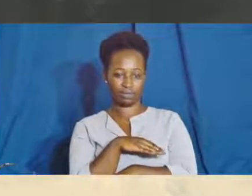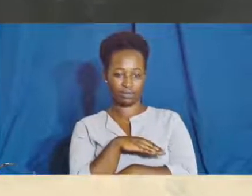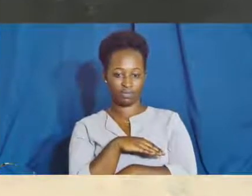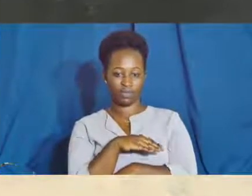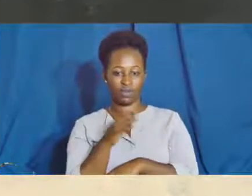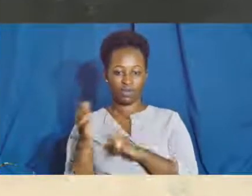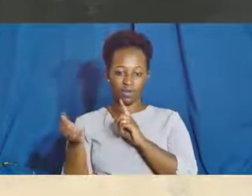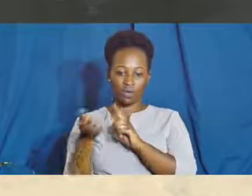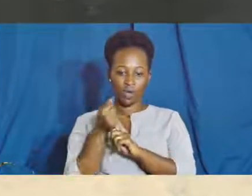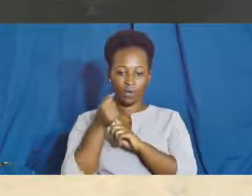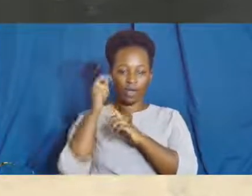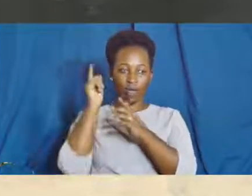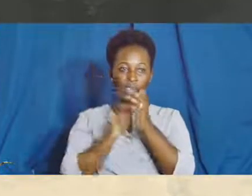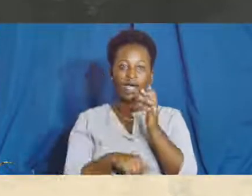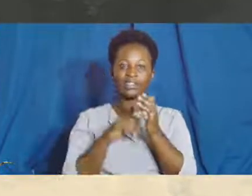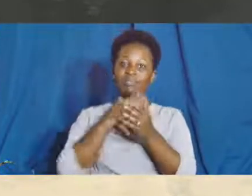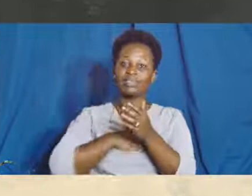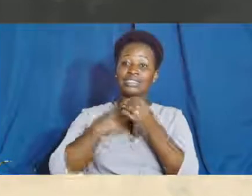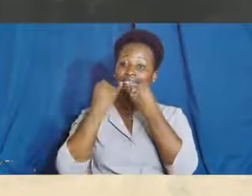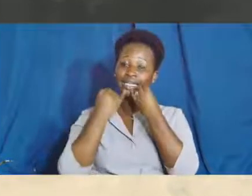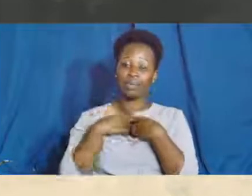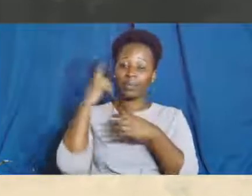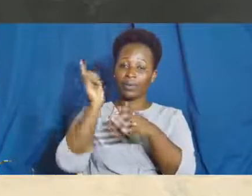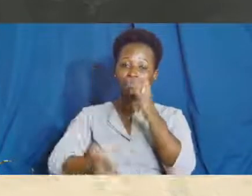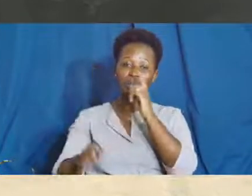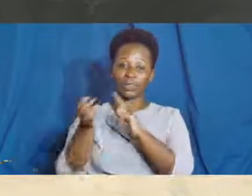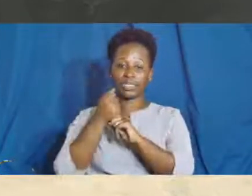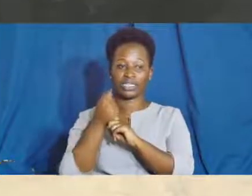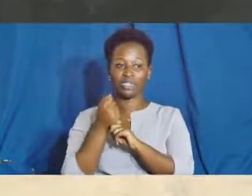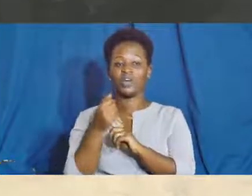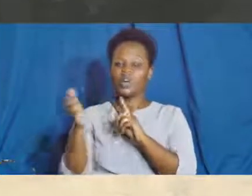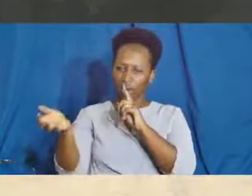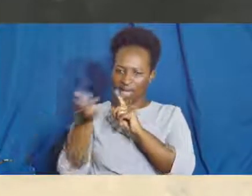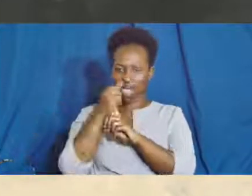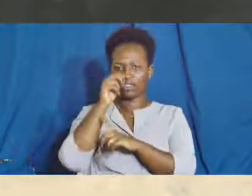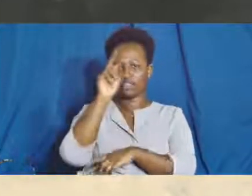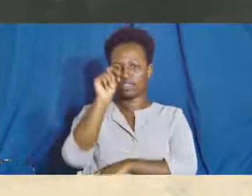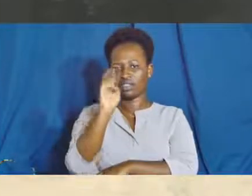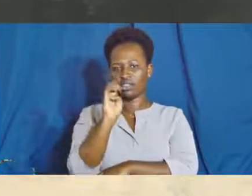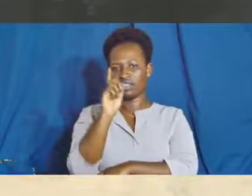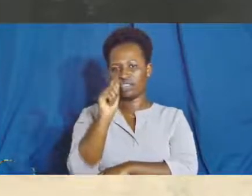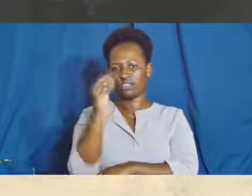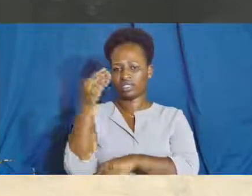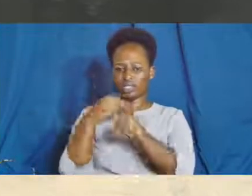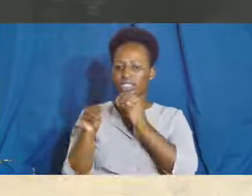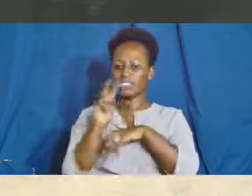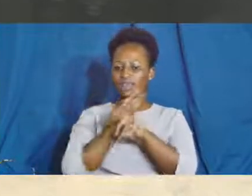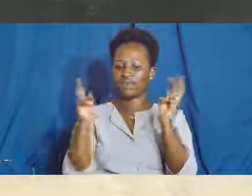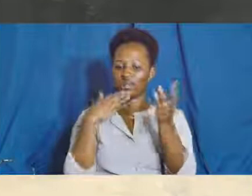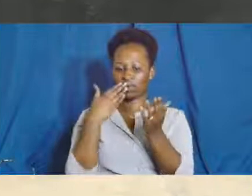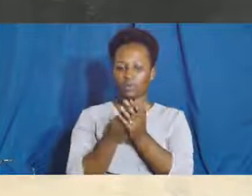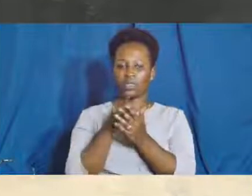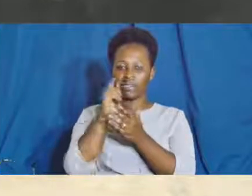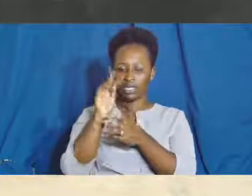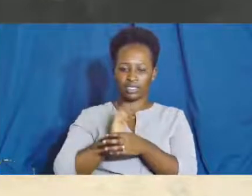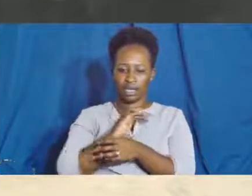you will get what? Who can tell me what you get? You get net sales. Very good. You get net sales. So that is